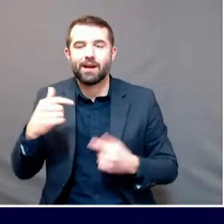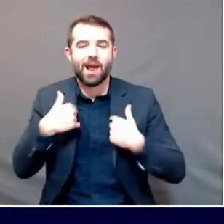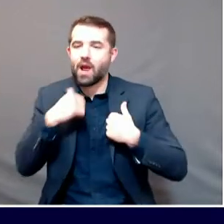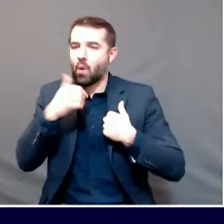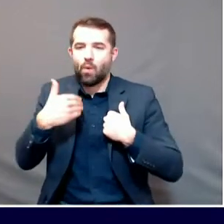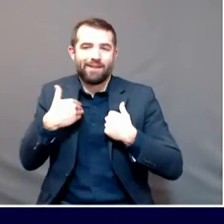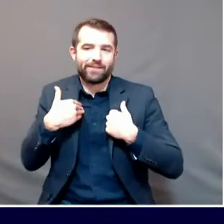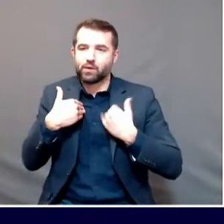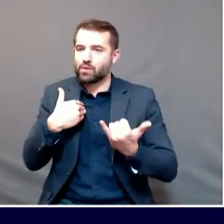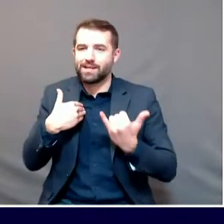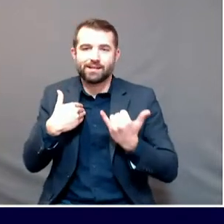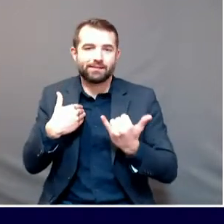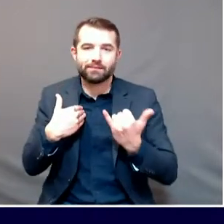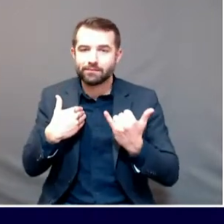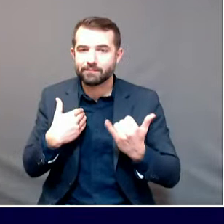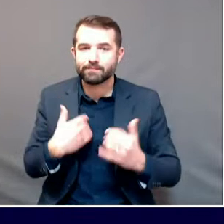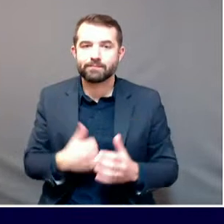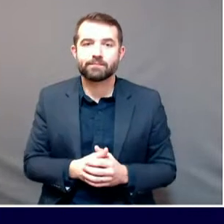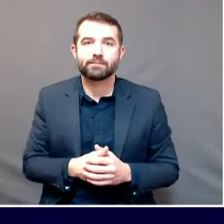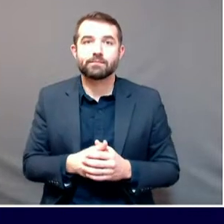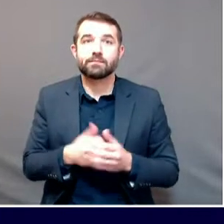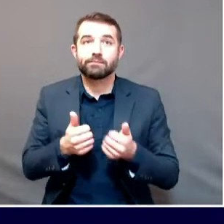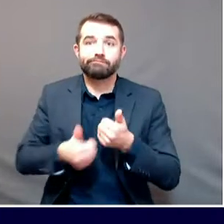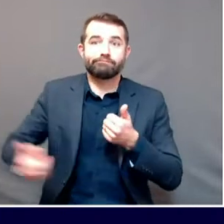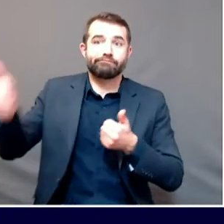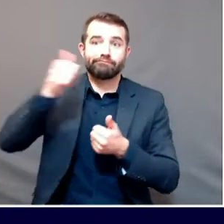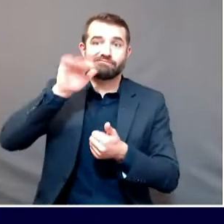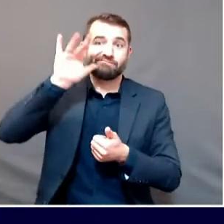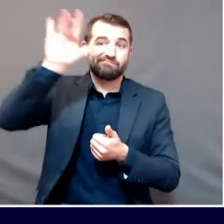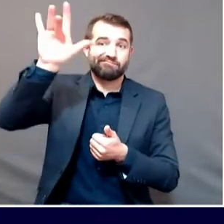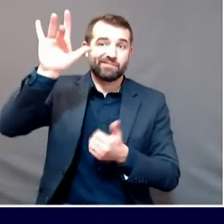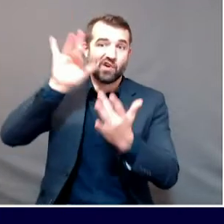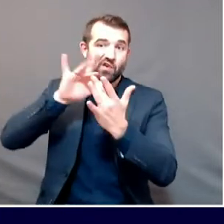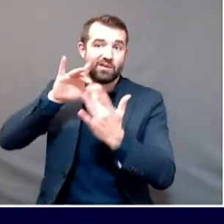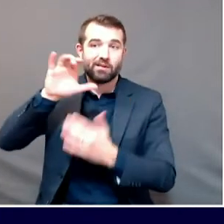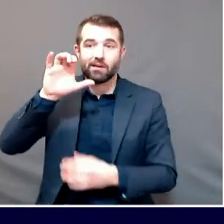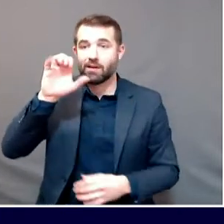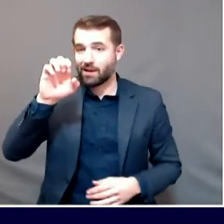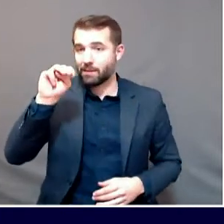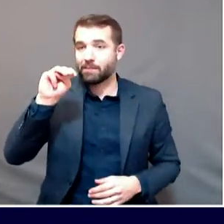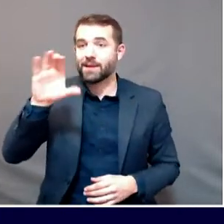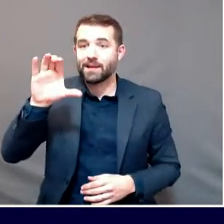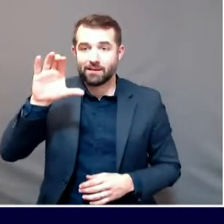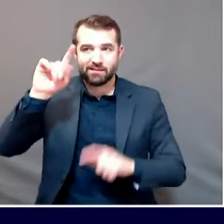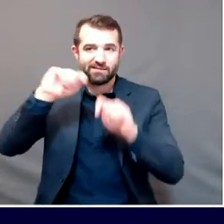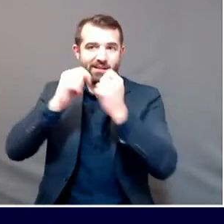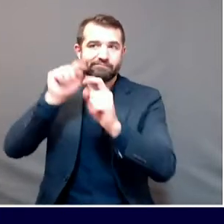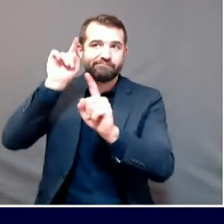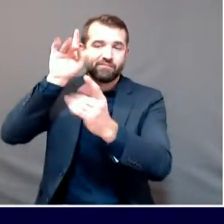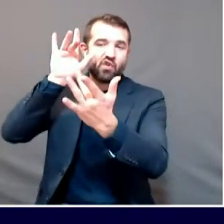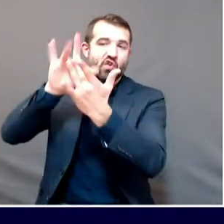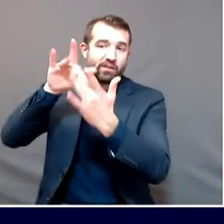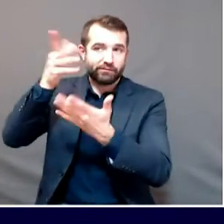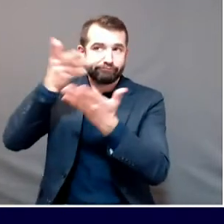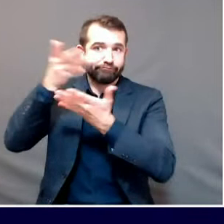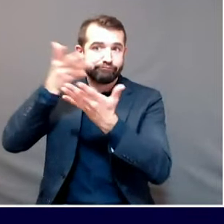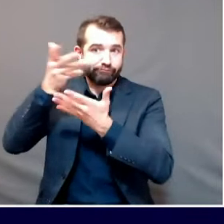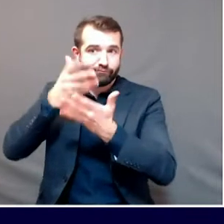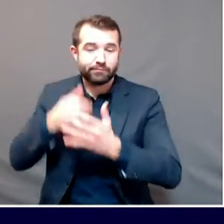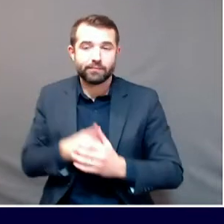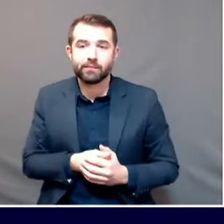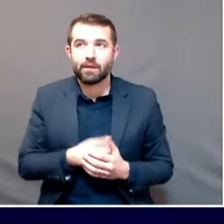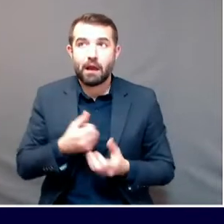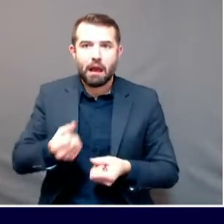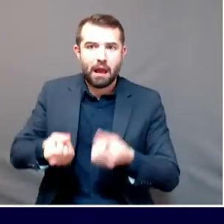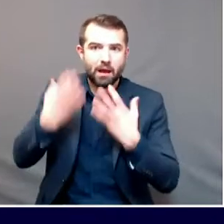medical officers were speaking with the leadership and the infection control team at EMMC to determine what the exact number associated